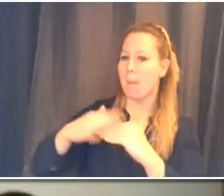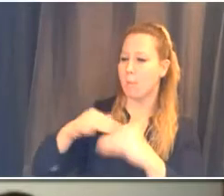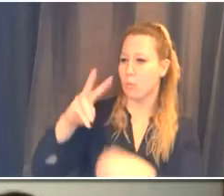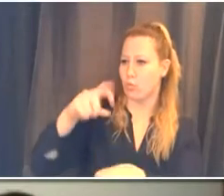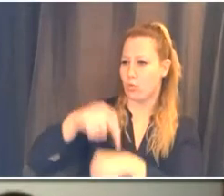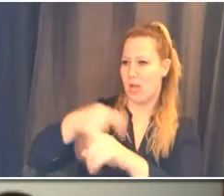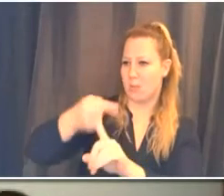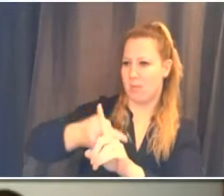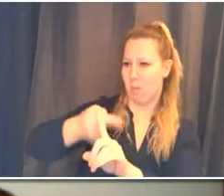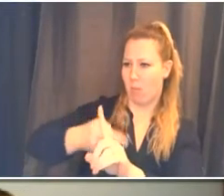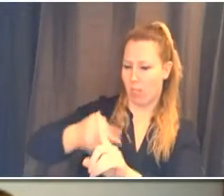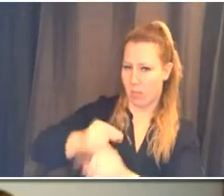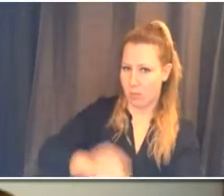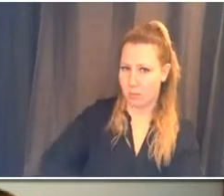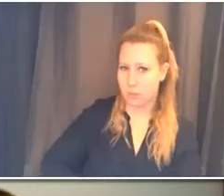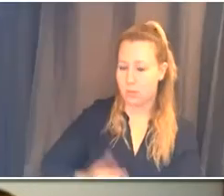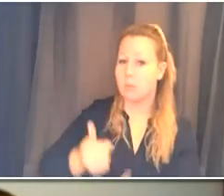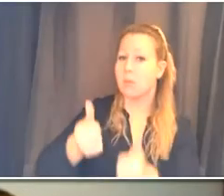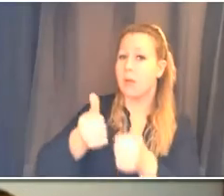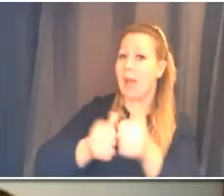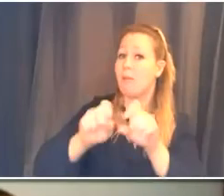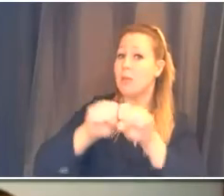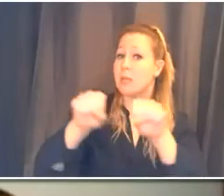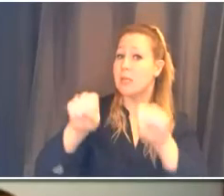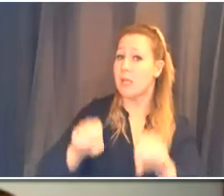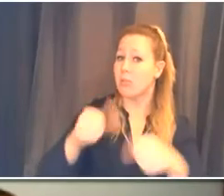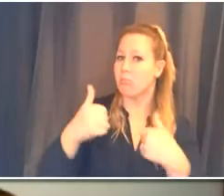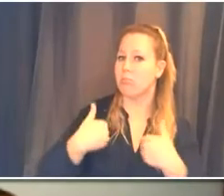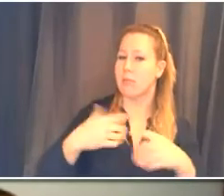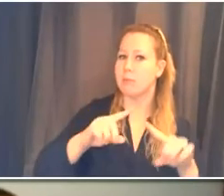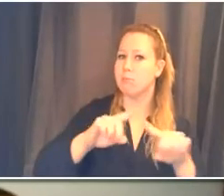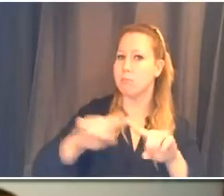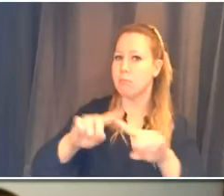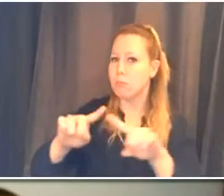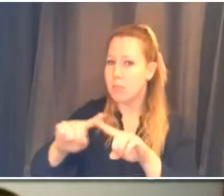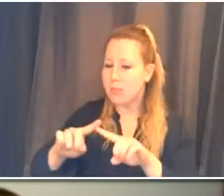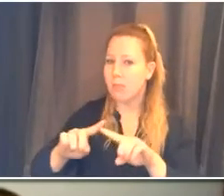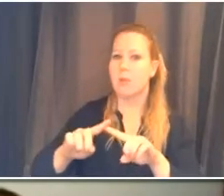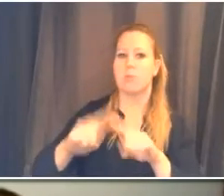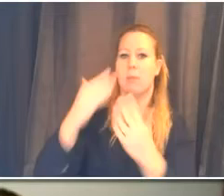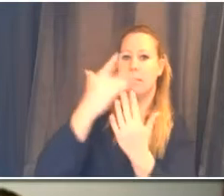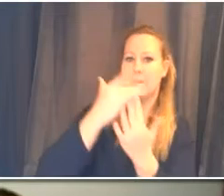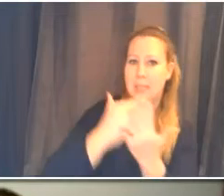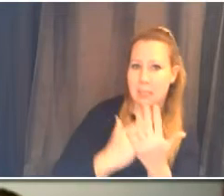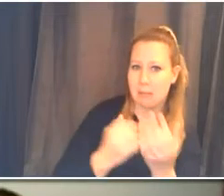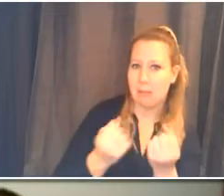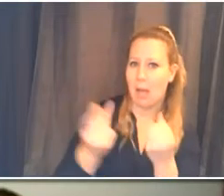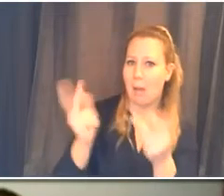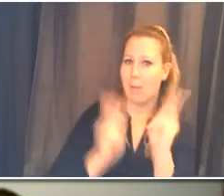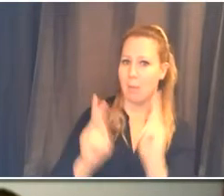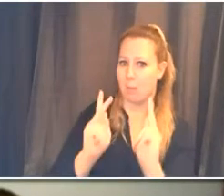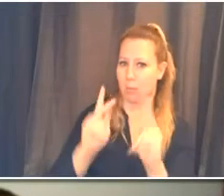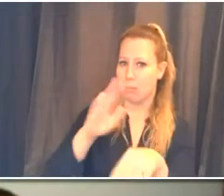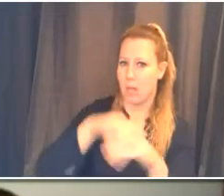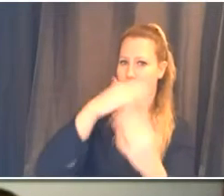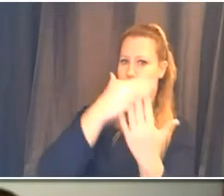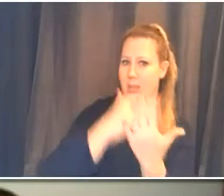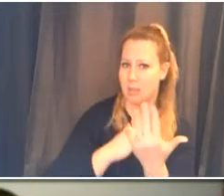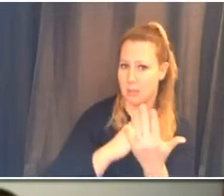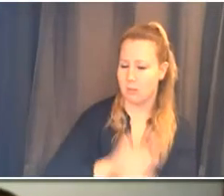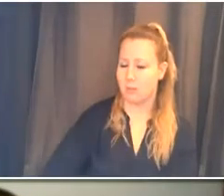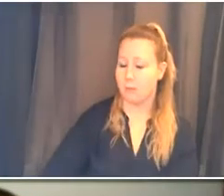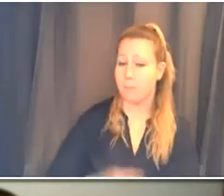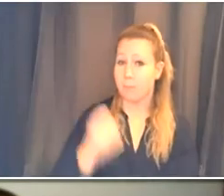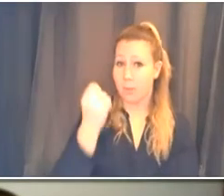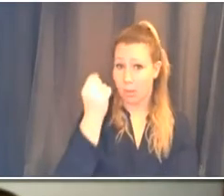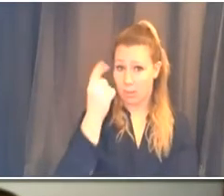up on them there's no secrets there and so I I do think that we check up on them a minimum of two